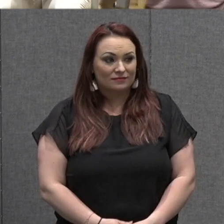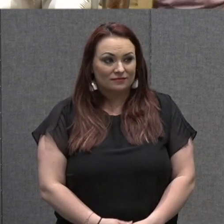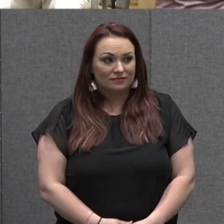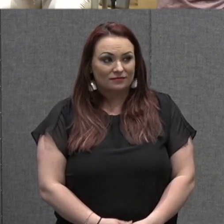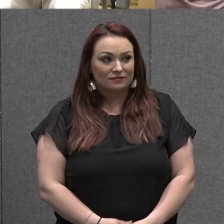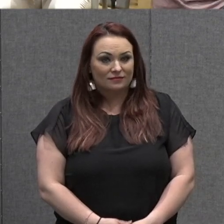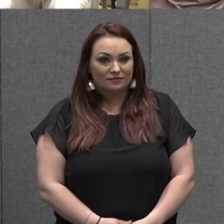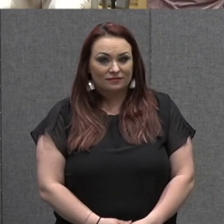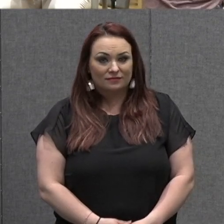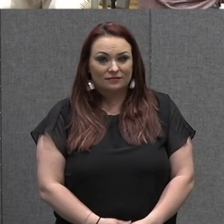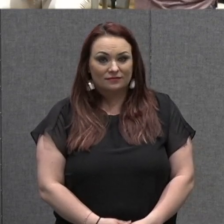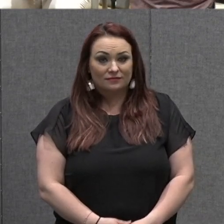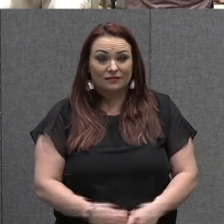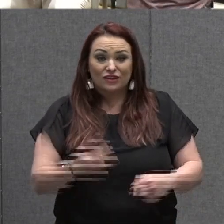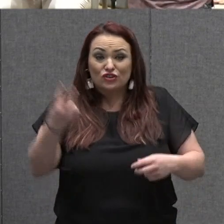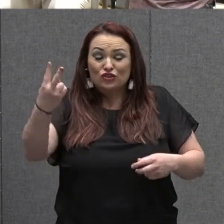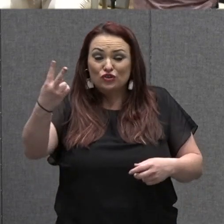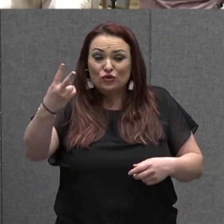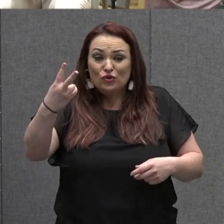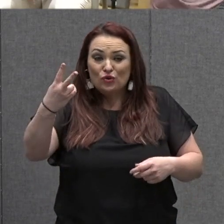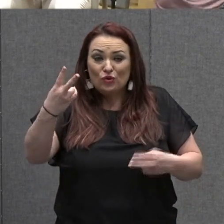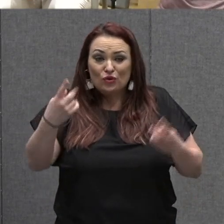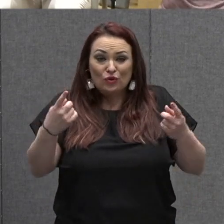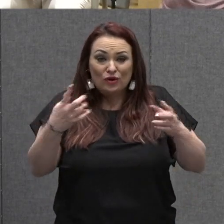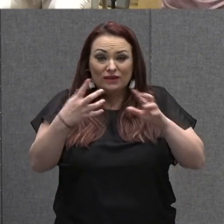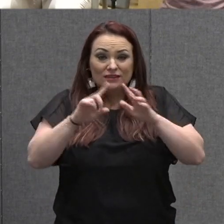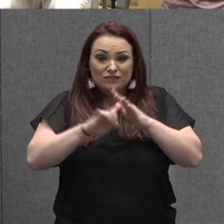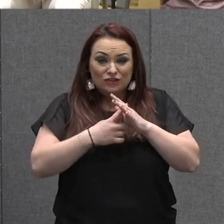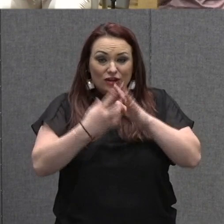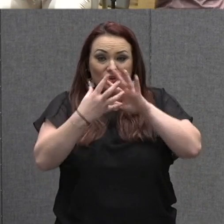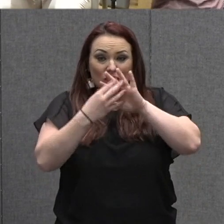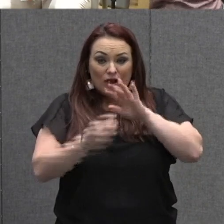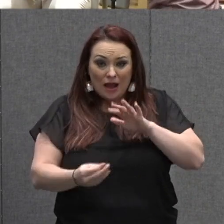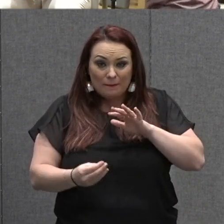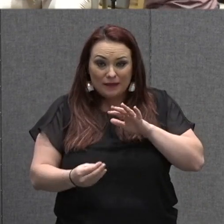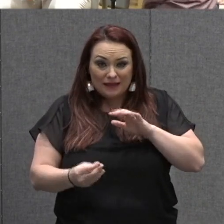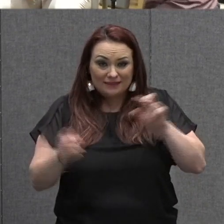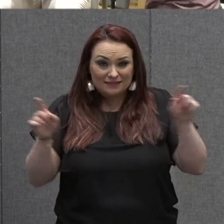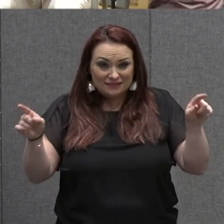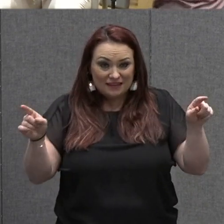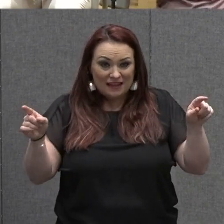Now you saw two instruments start to copy each other. That is okay.